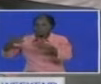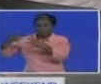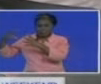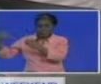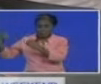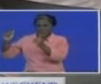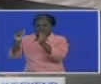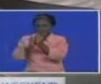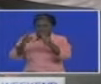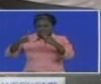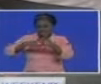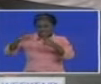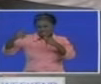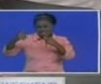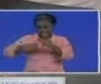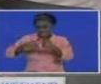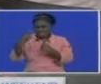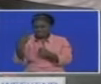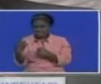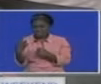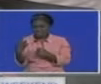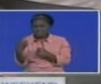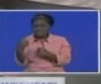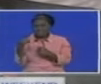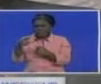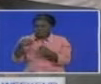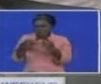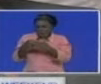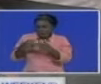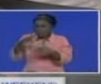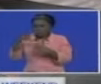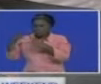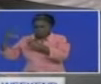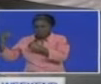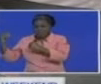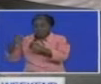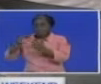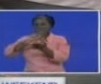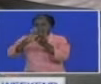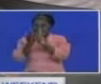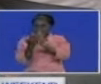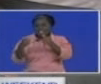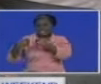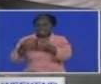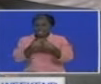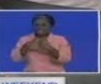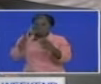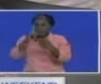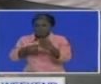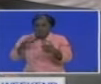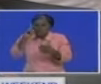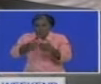in 1963 or in the early 60s, they are just about to go away, we face the challenge of what kind